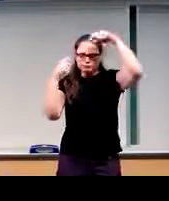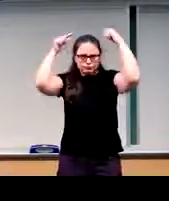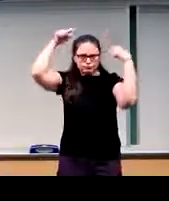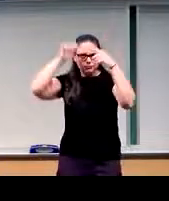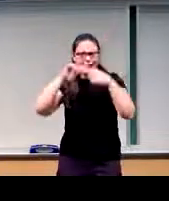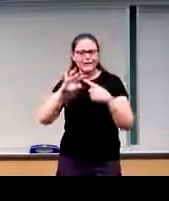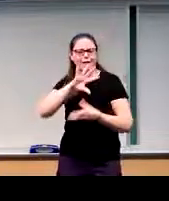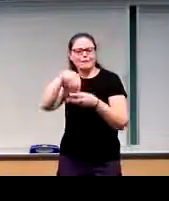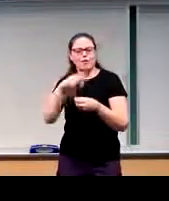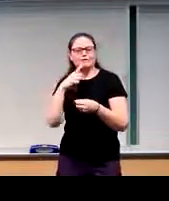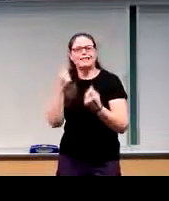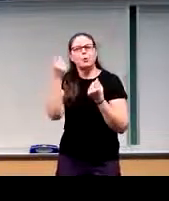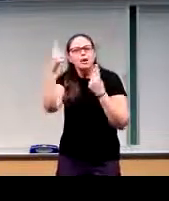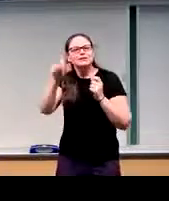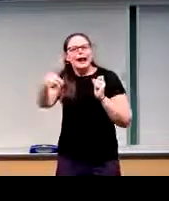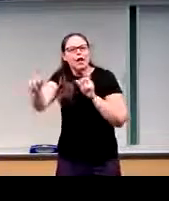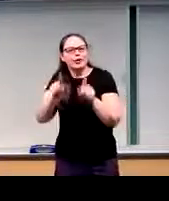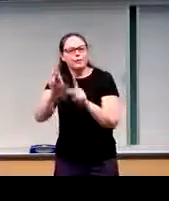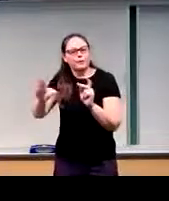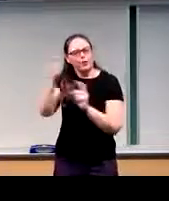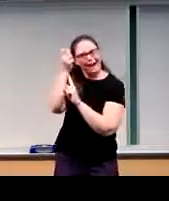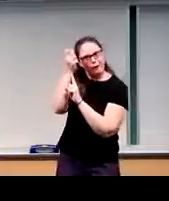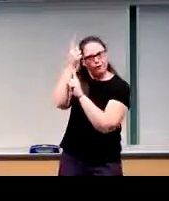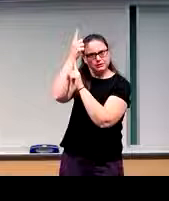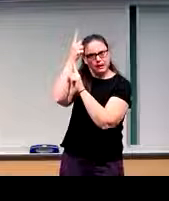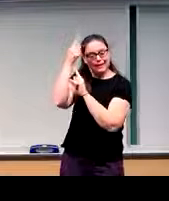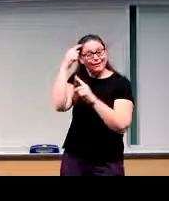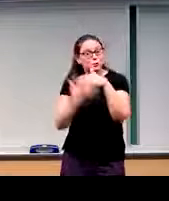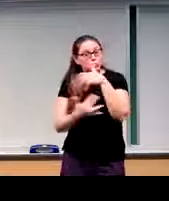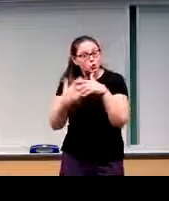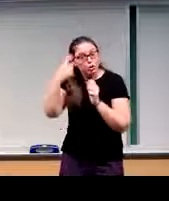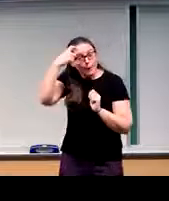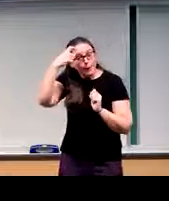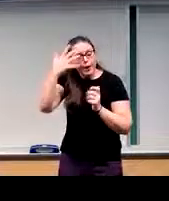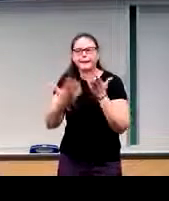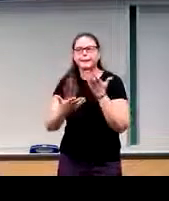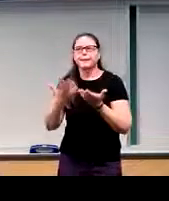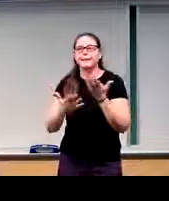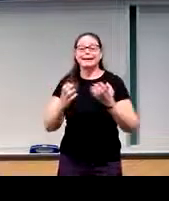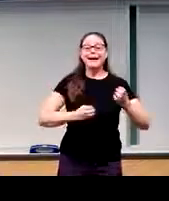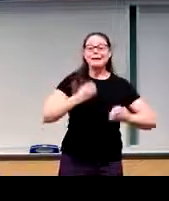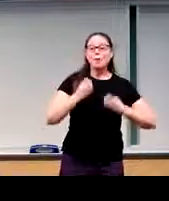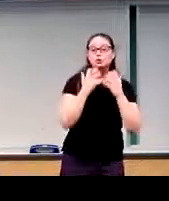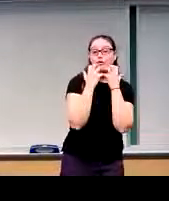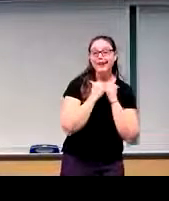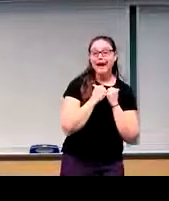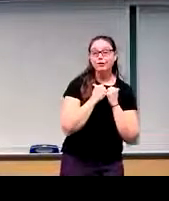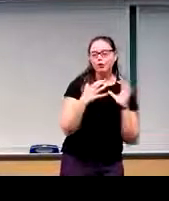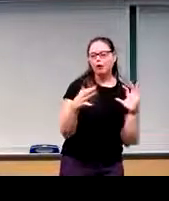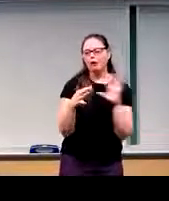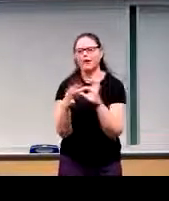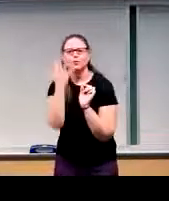in understanding other people. And the social brain does things like attach emotional value to